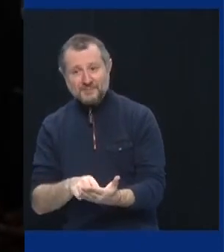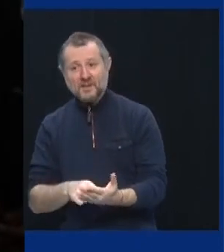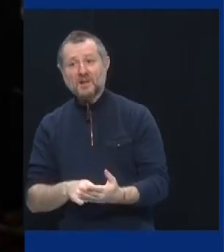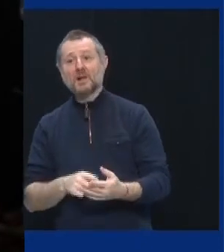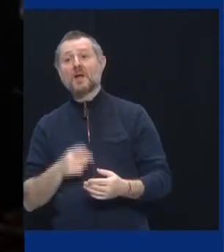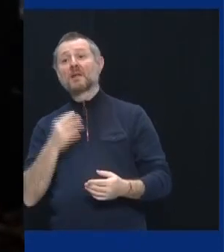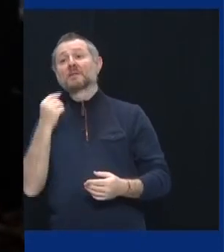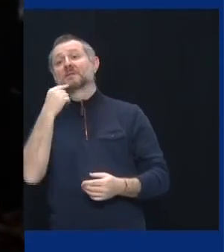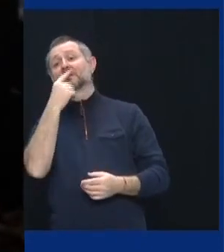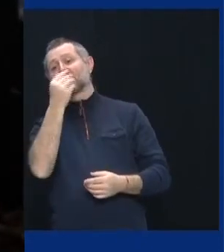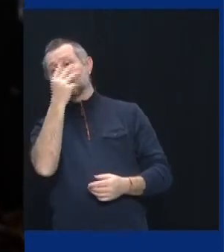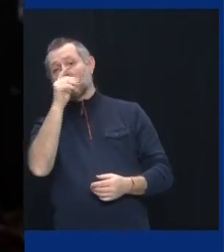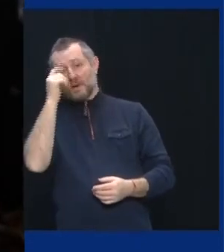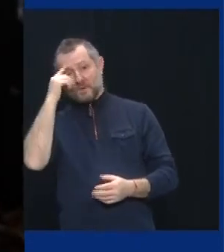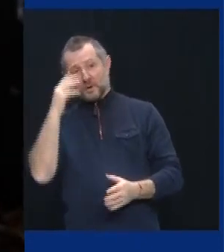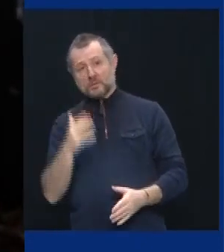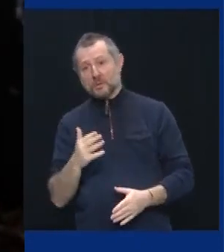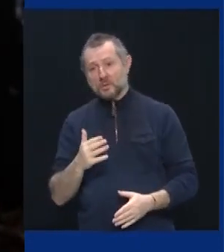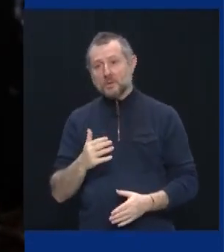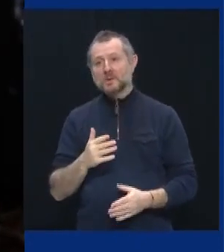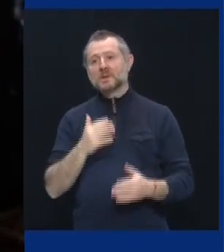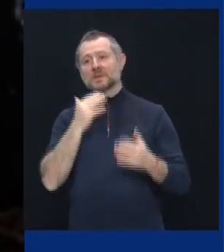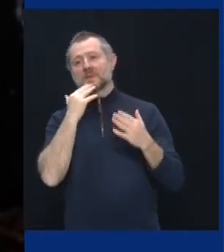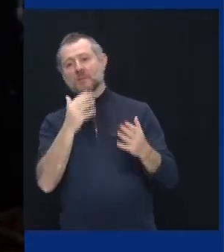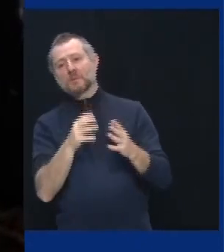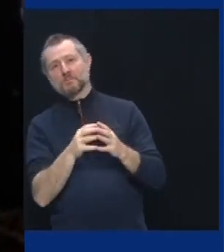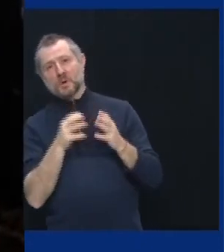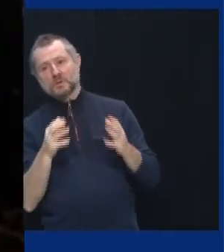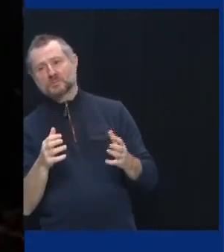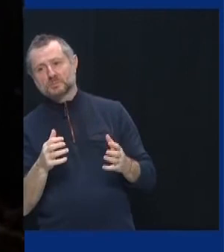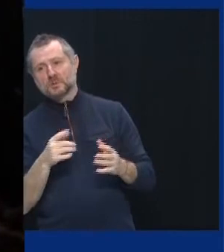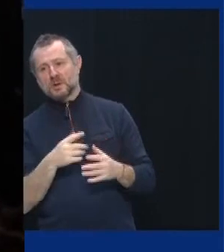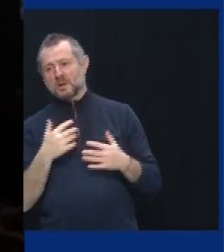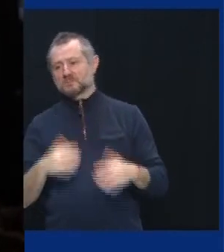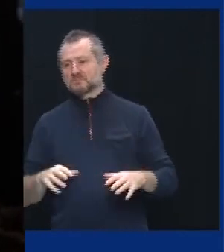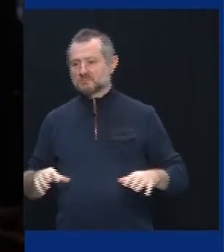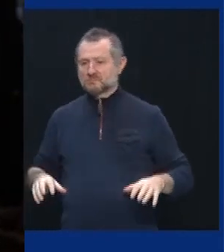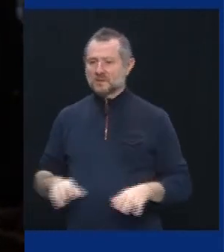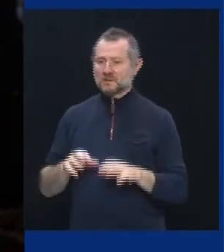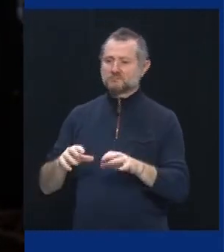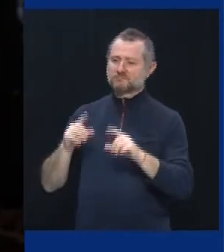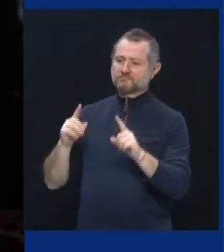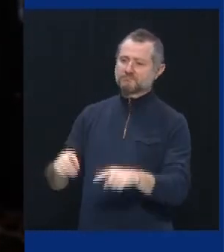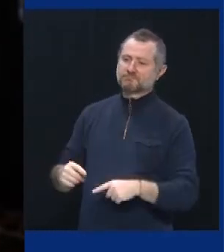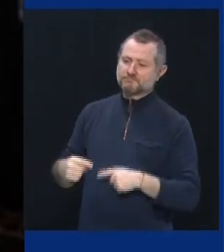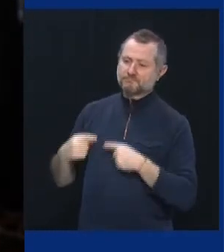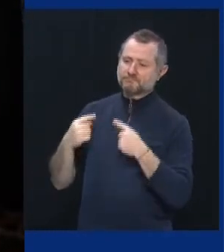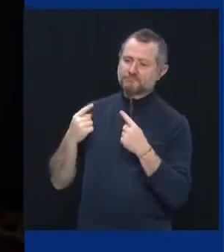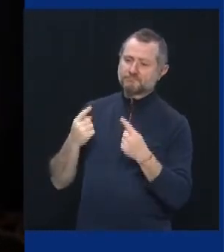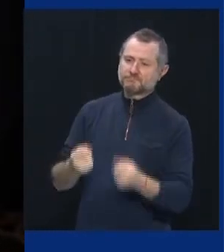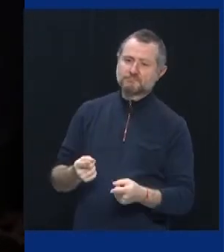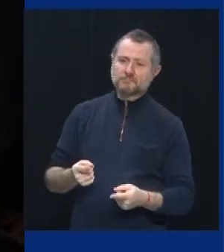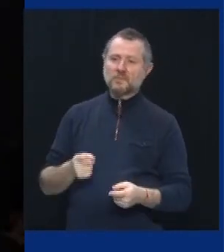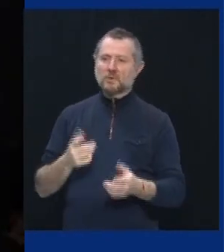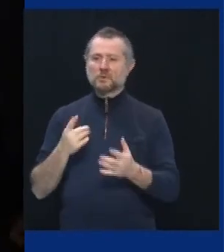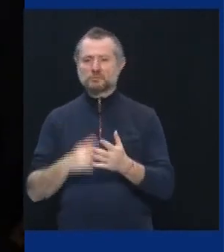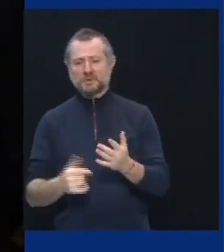governor, thank you so much for what you have done, what you are